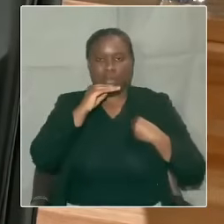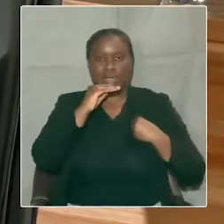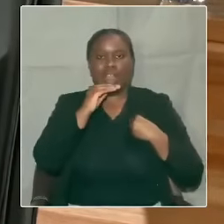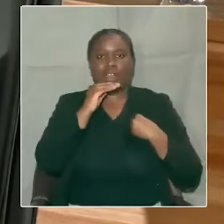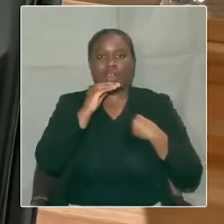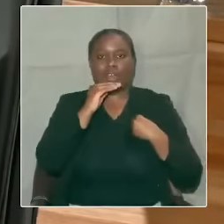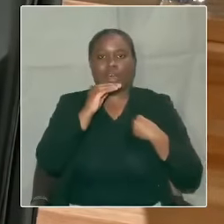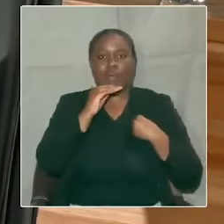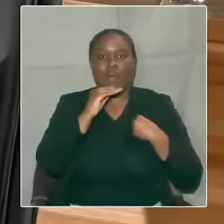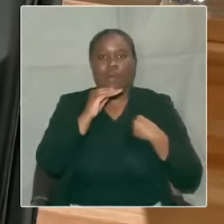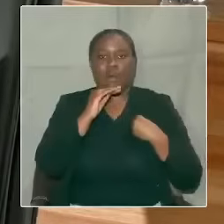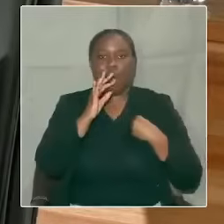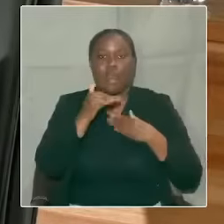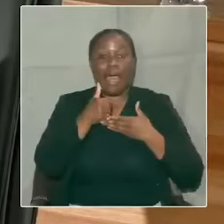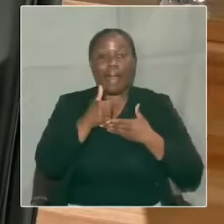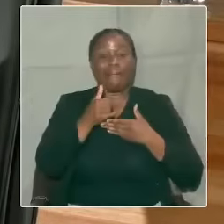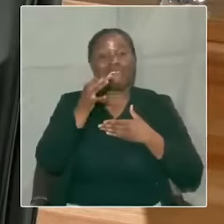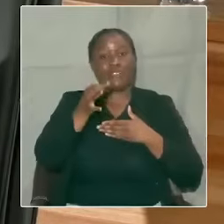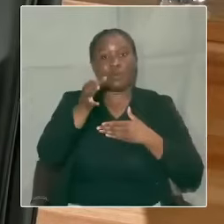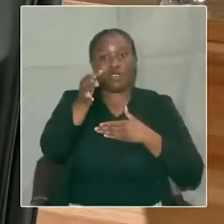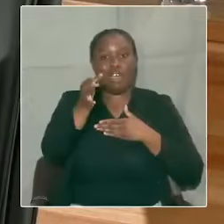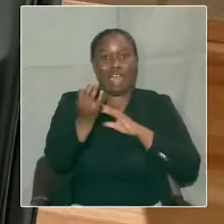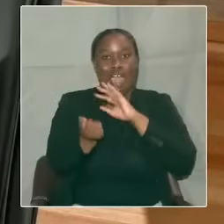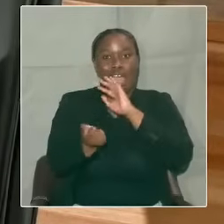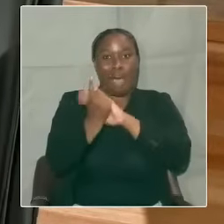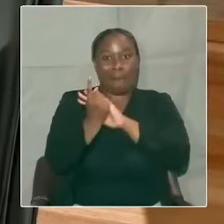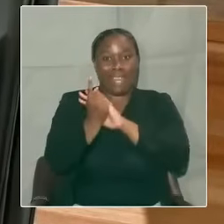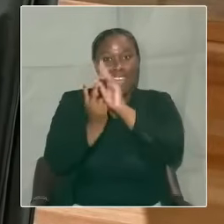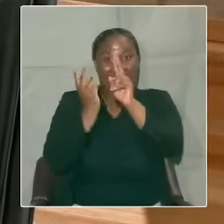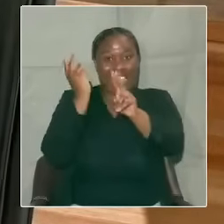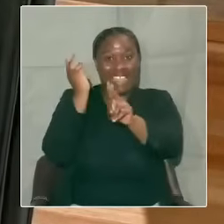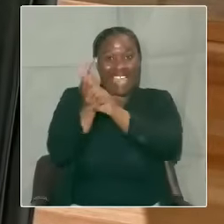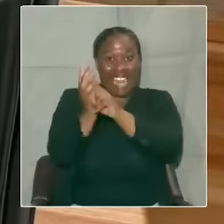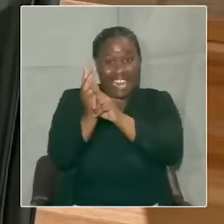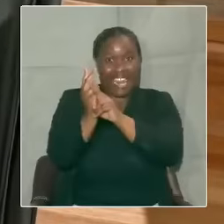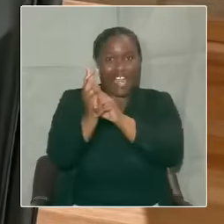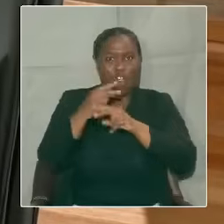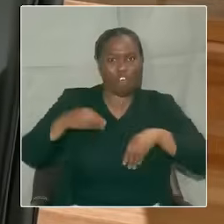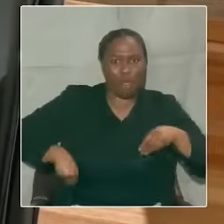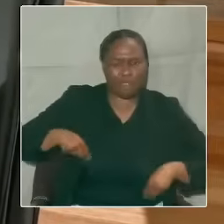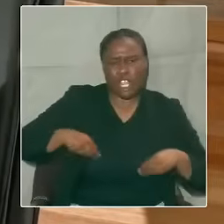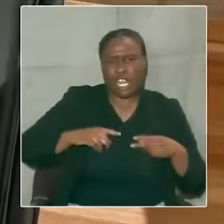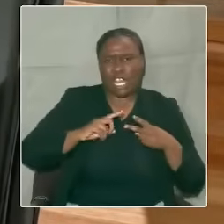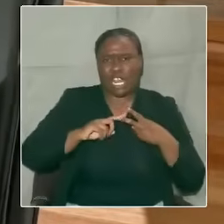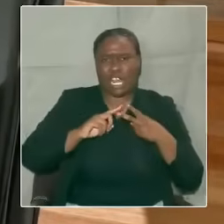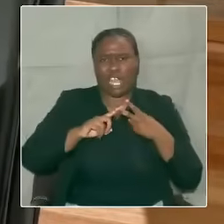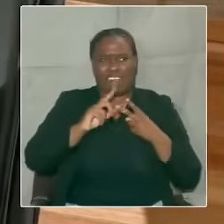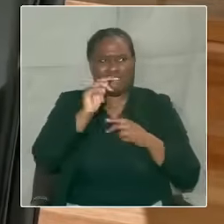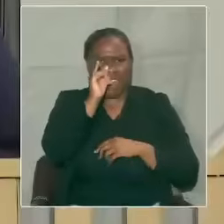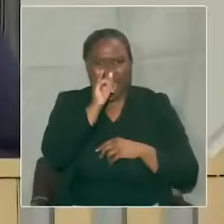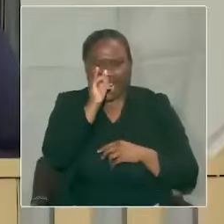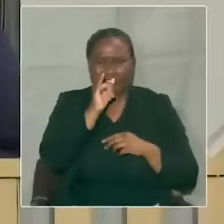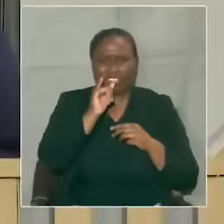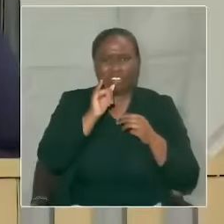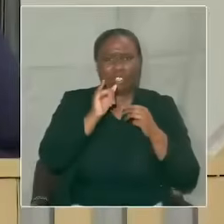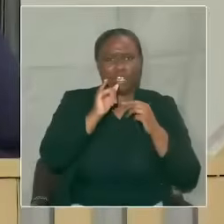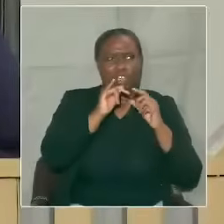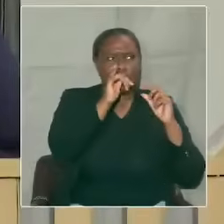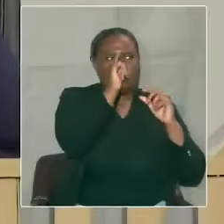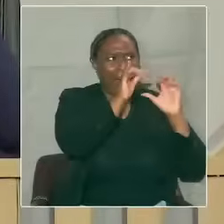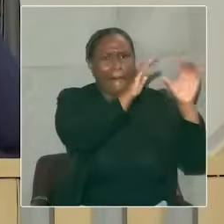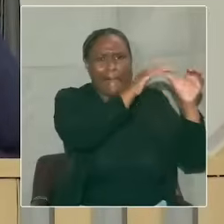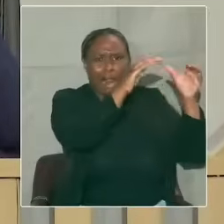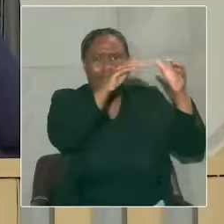rather the unfortunate events that have led to the establishment of the commission. Is that correct? That